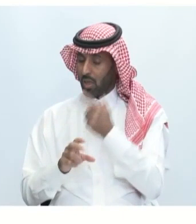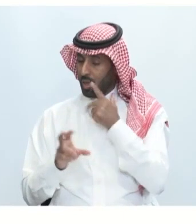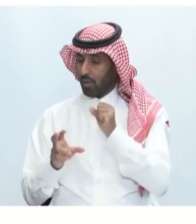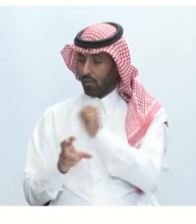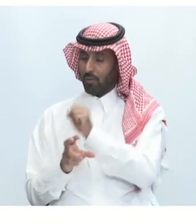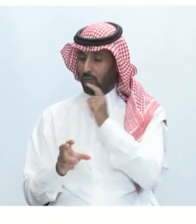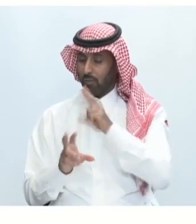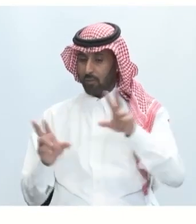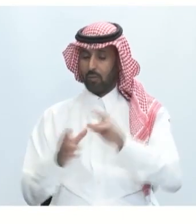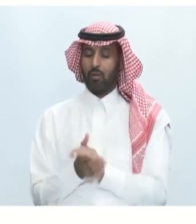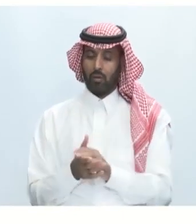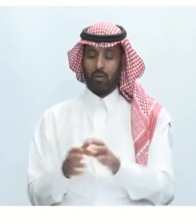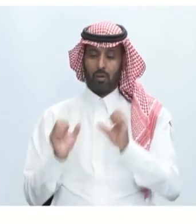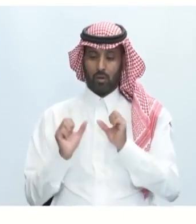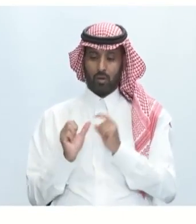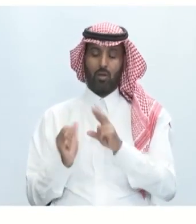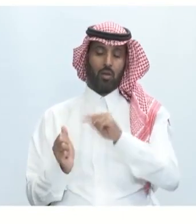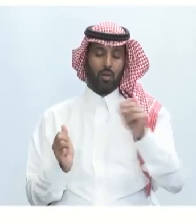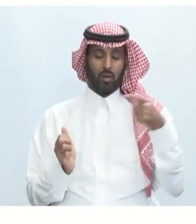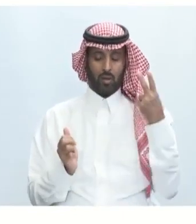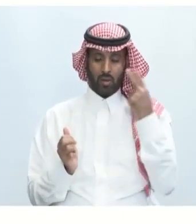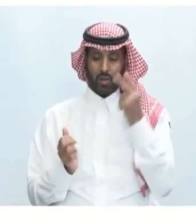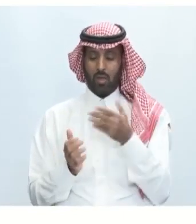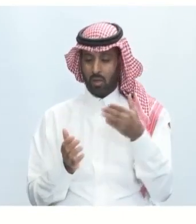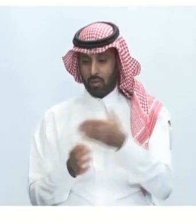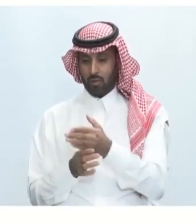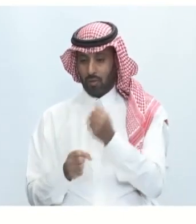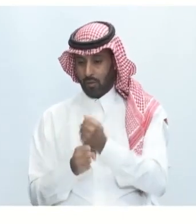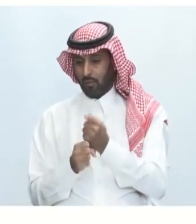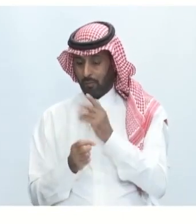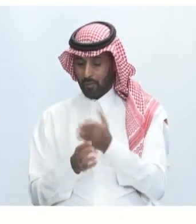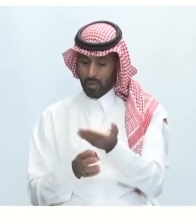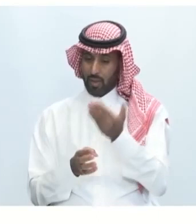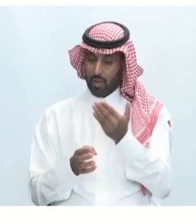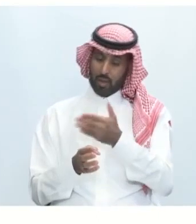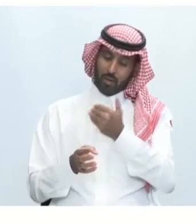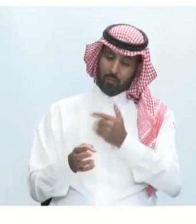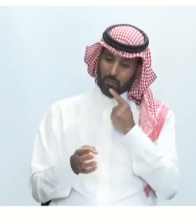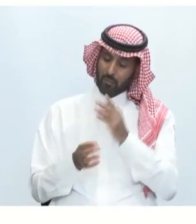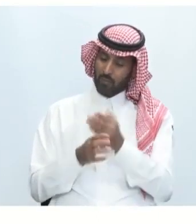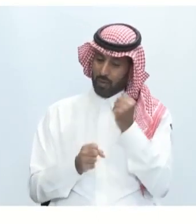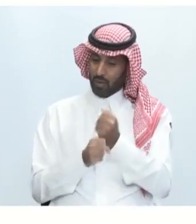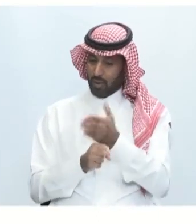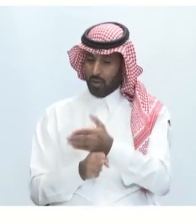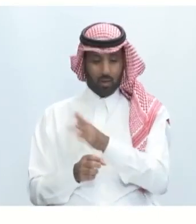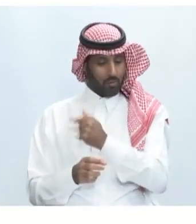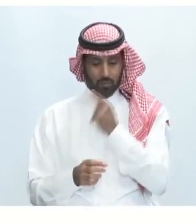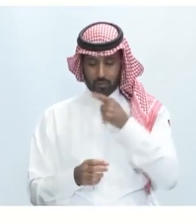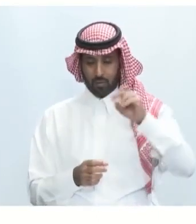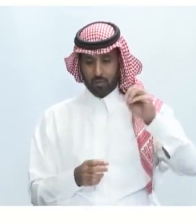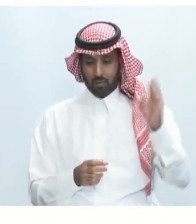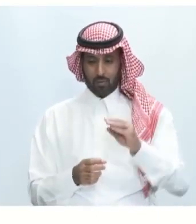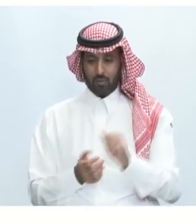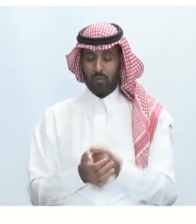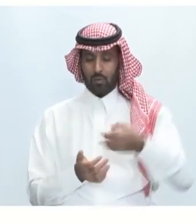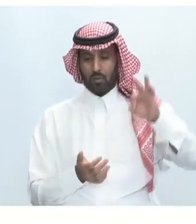for his graduation. The same with to. If the indirect object comes before the direct, we don't write to and we don't